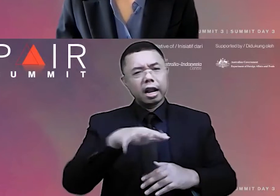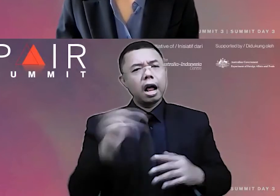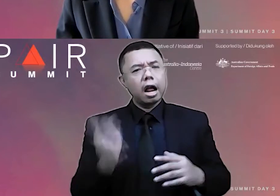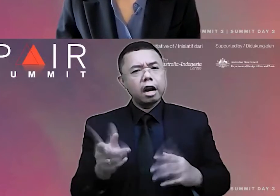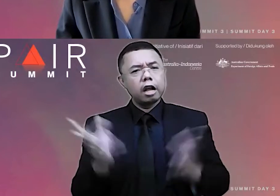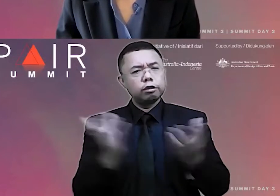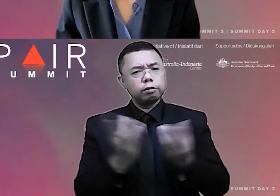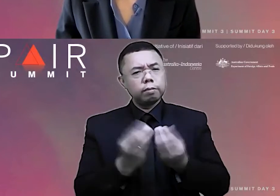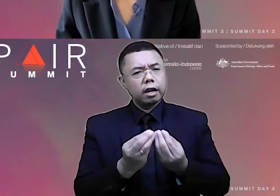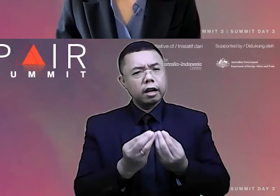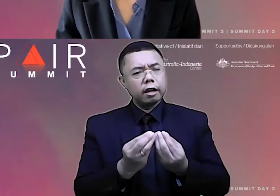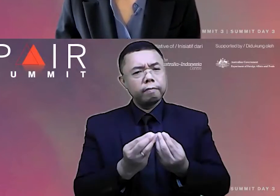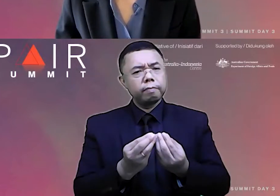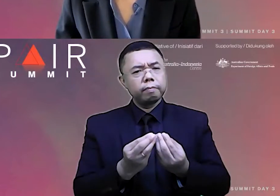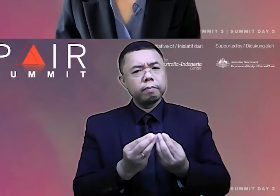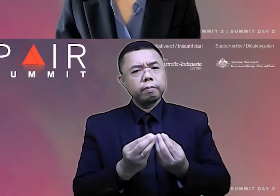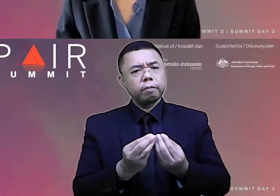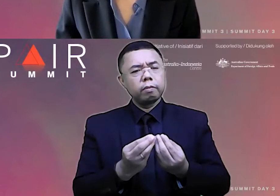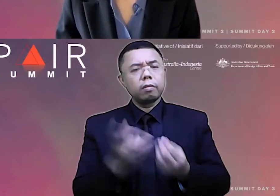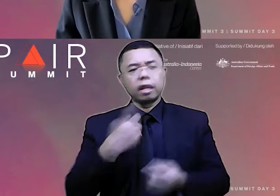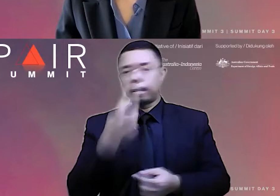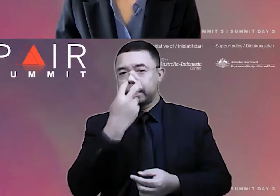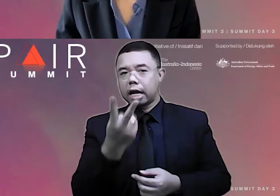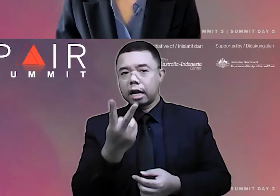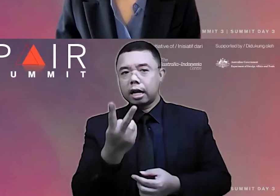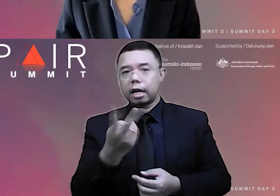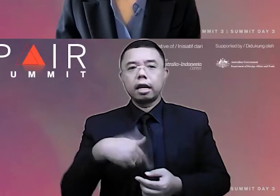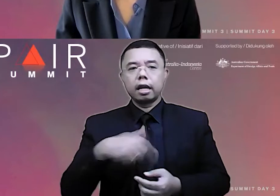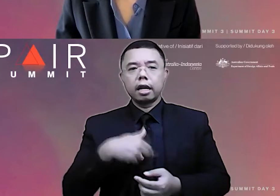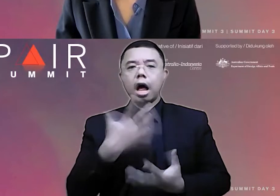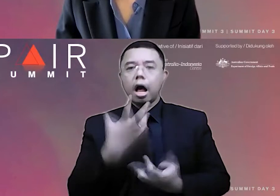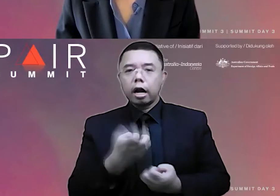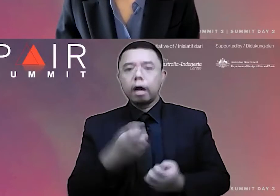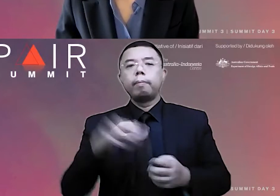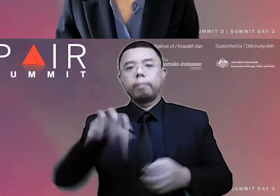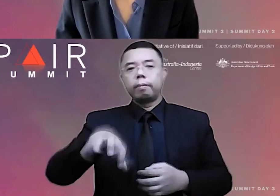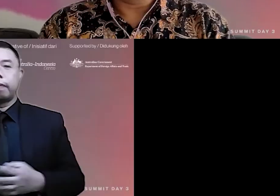we can hope that the tourism sector will be recovered fast. Thank you.